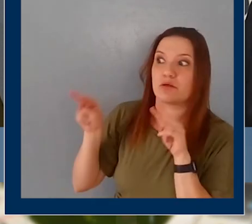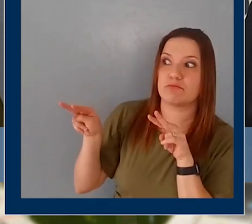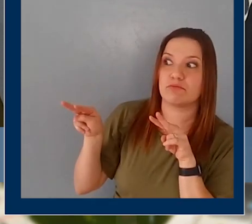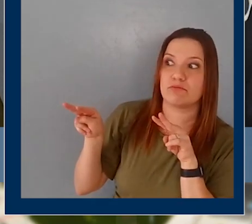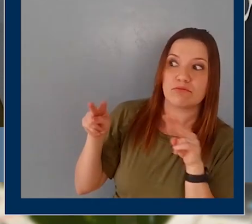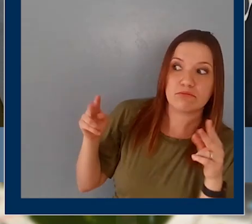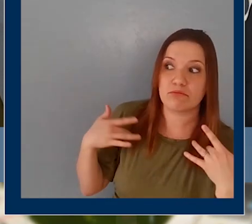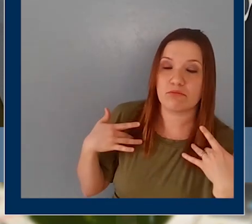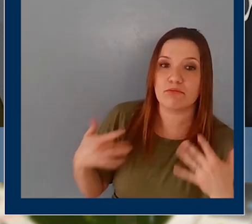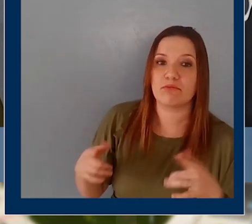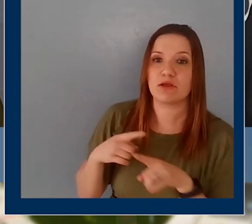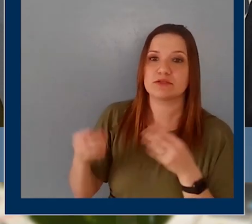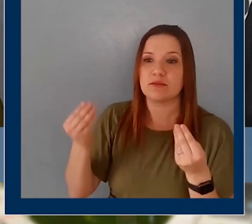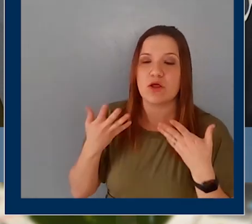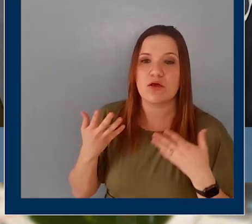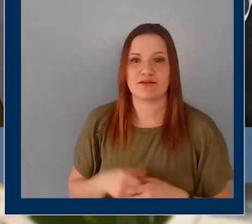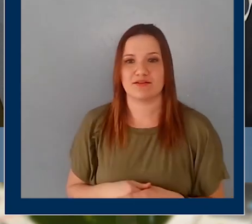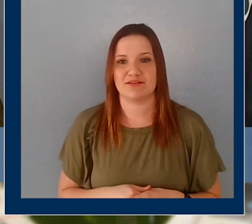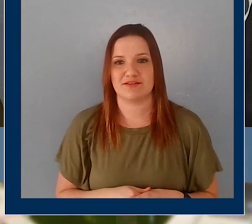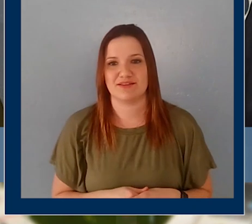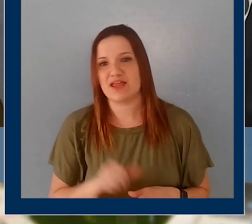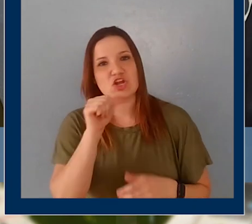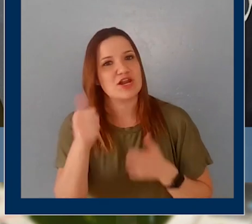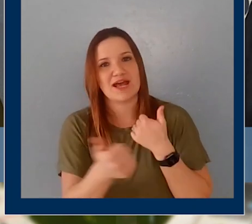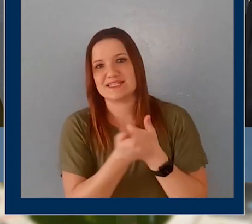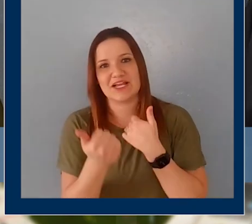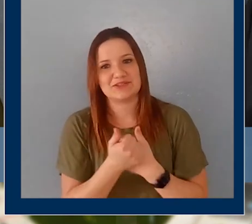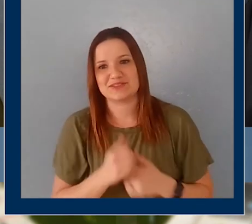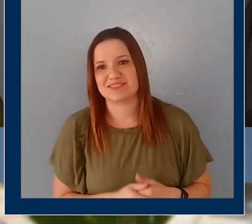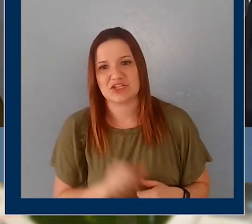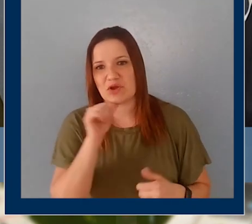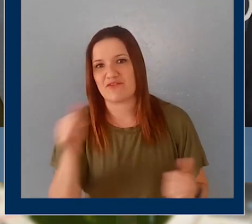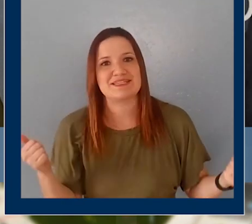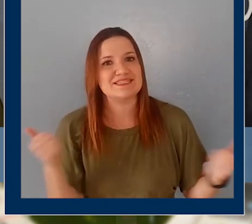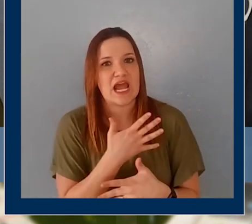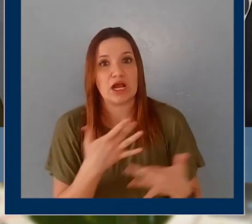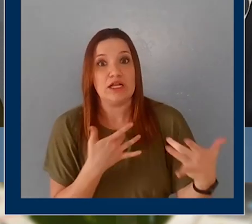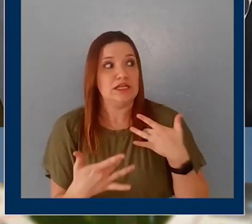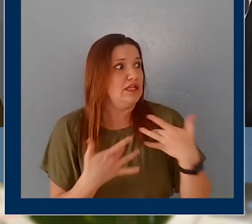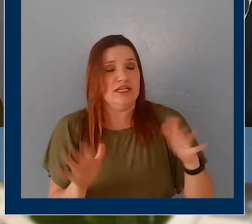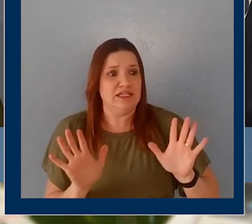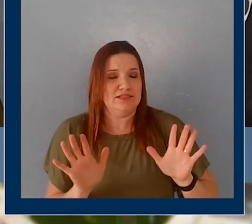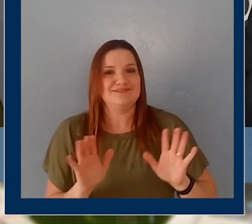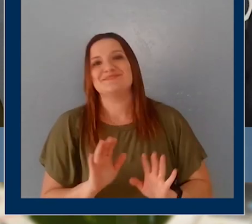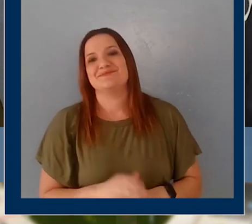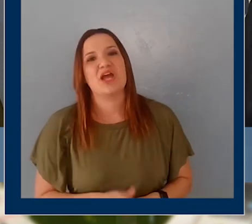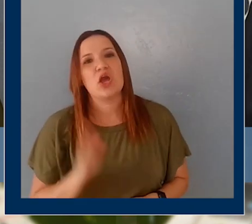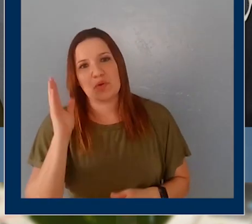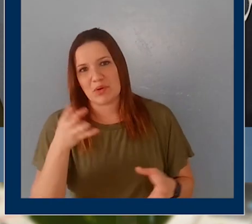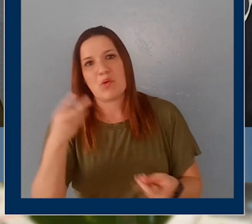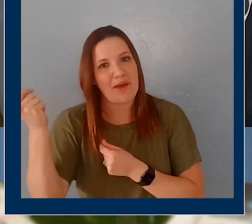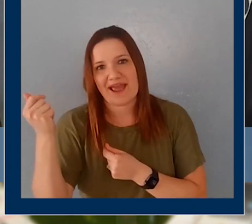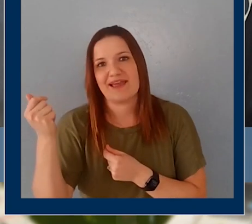away rapidly, and there doesn't seem to be any rhyme or reason. Yeah. Dr.